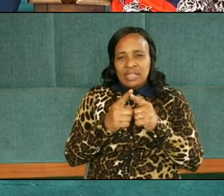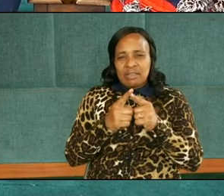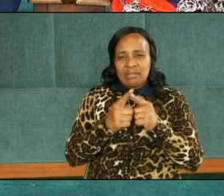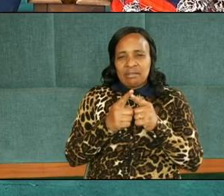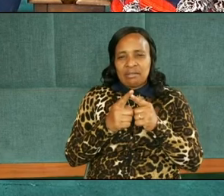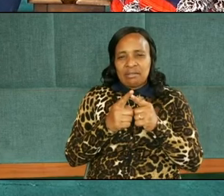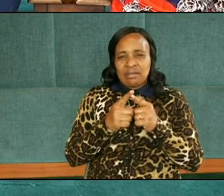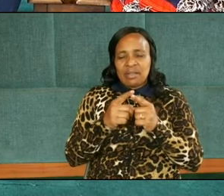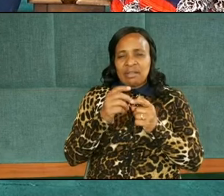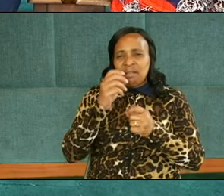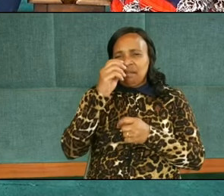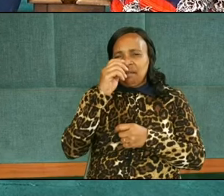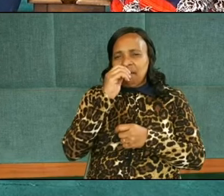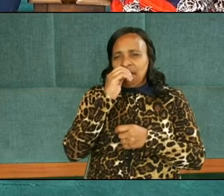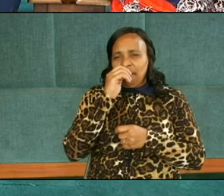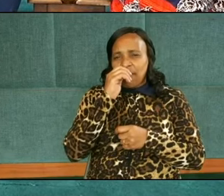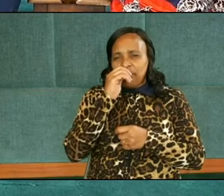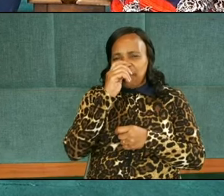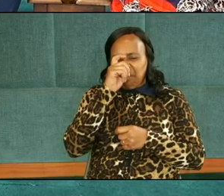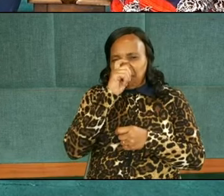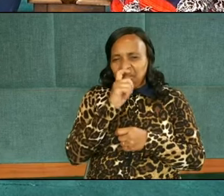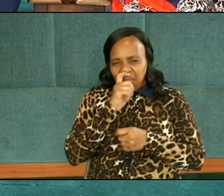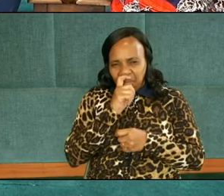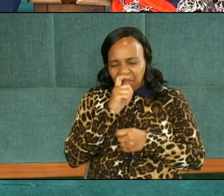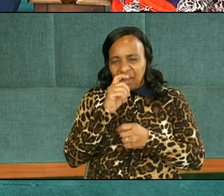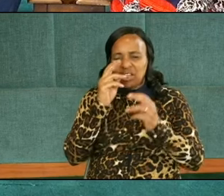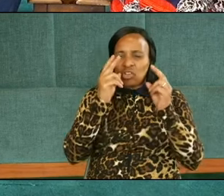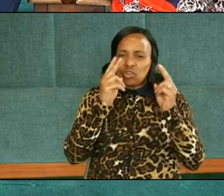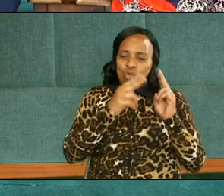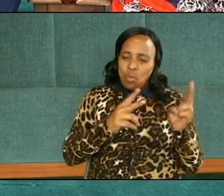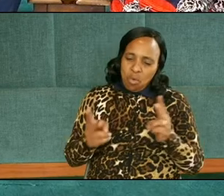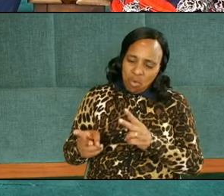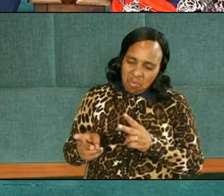envy is natural to all men.